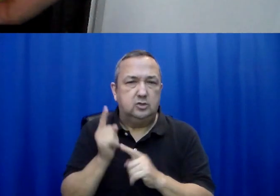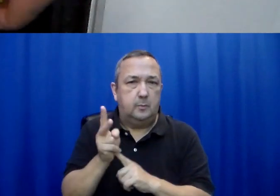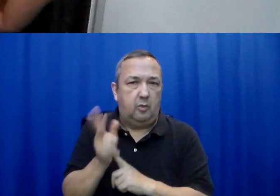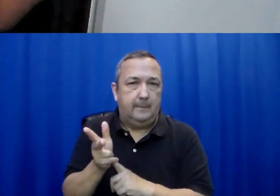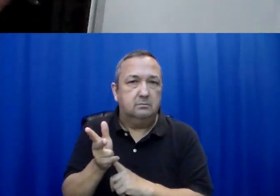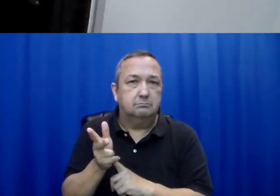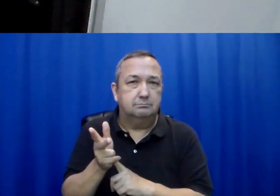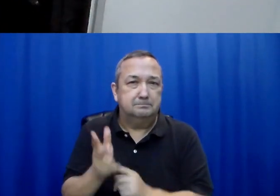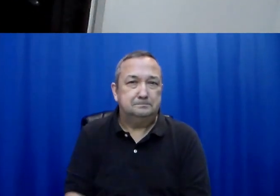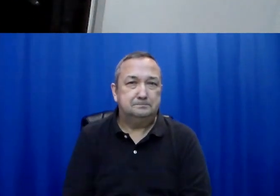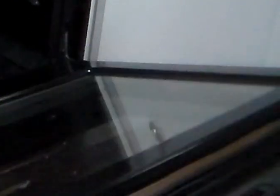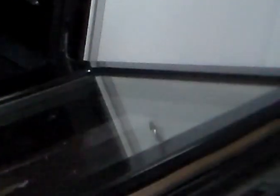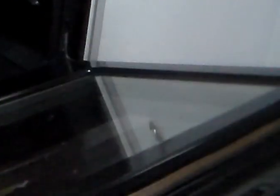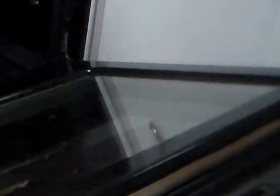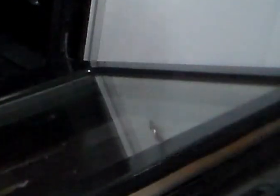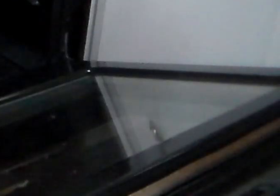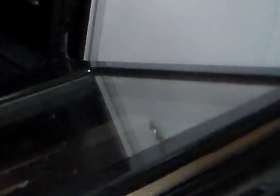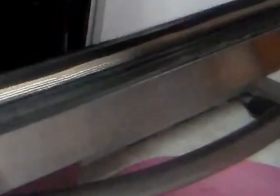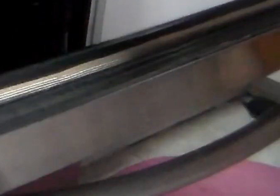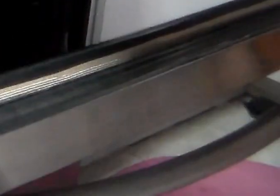it for the last 2 or 3 minutes.